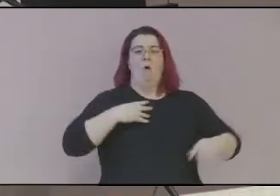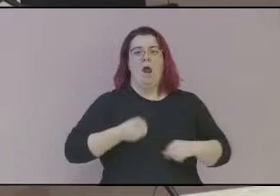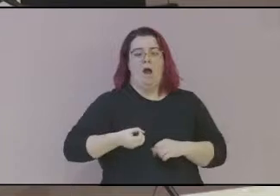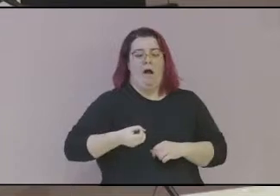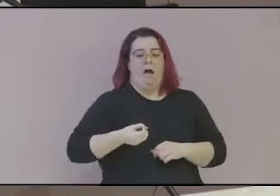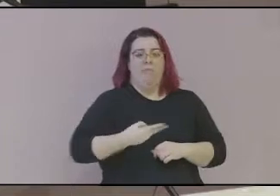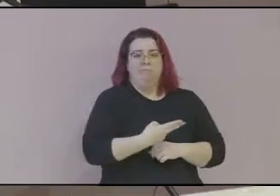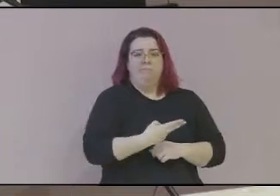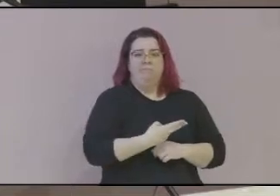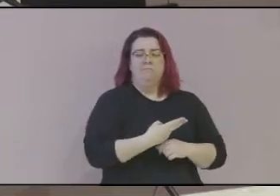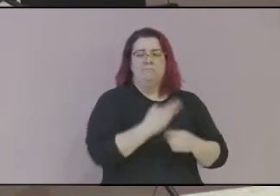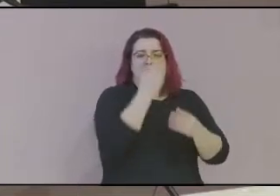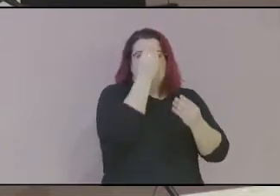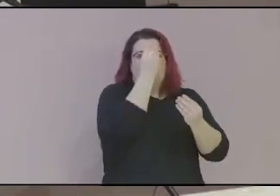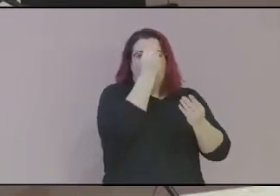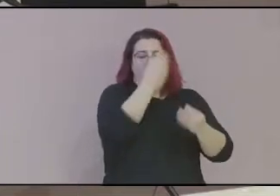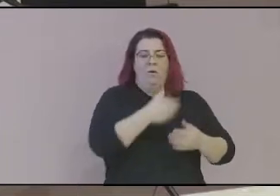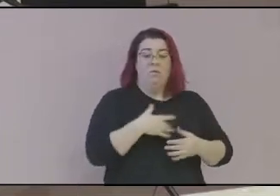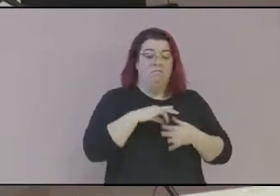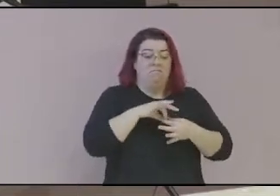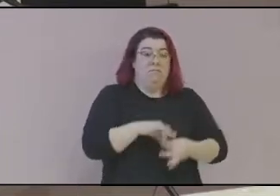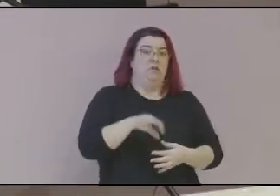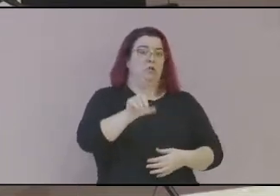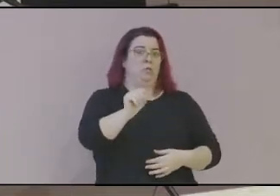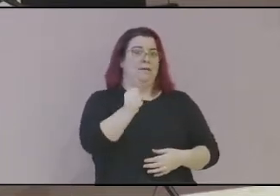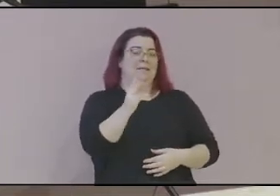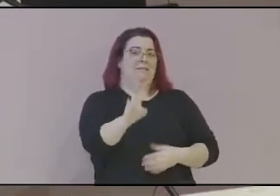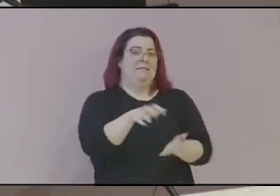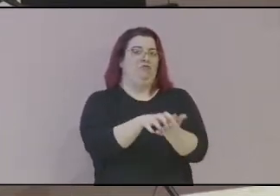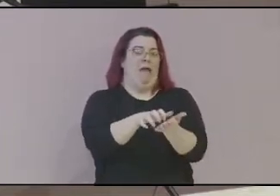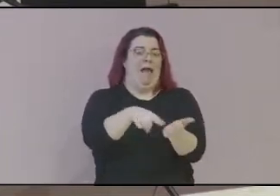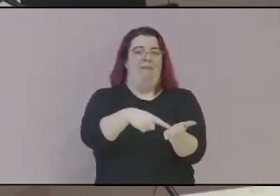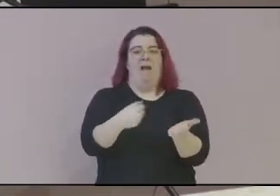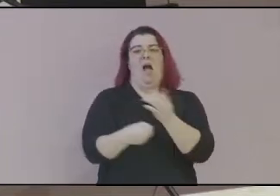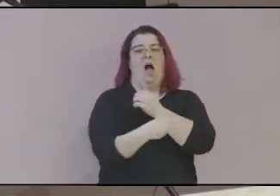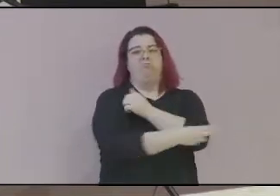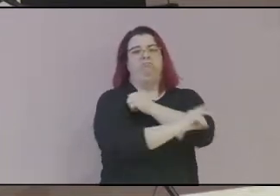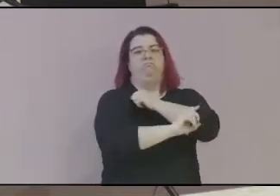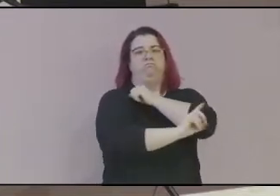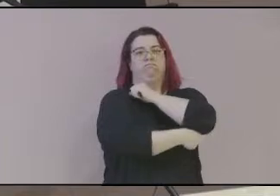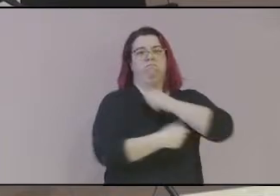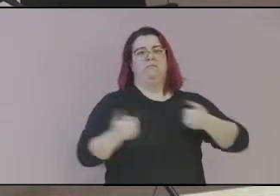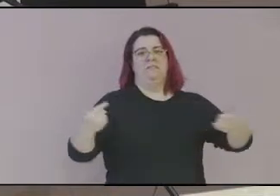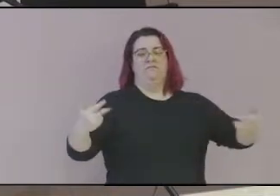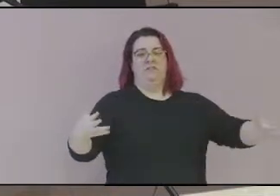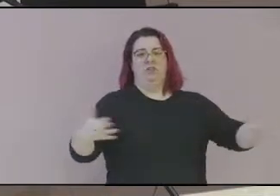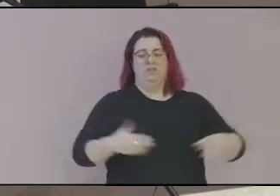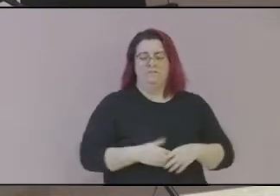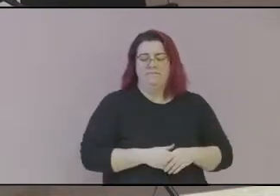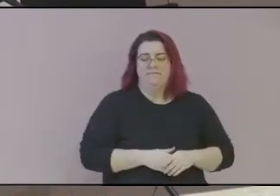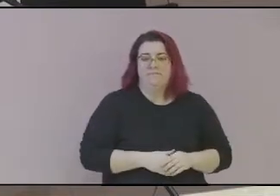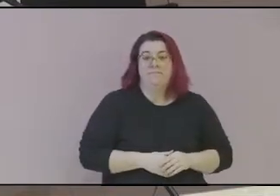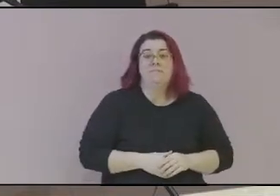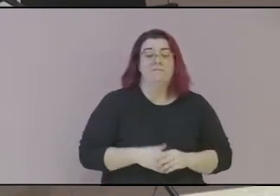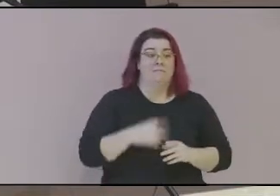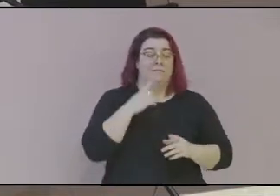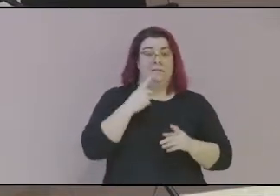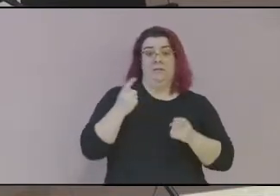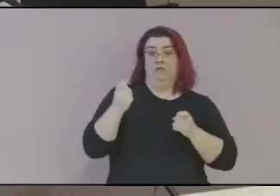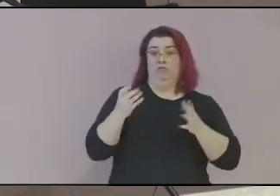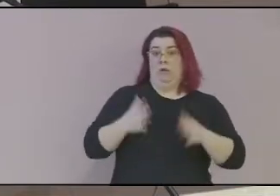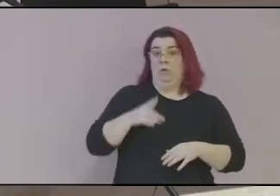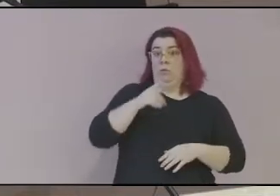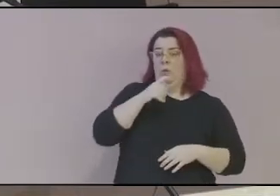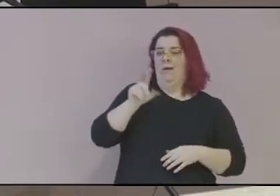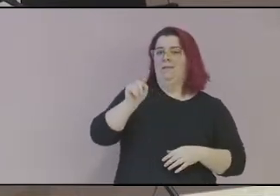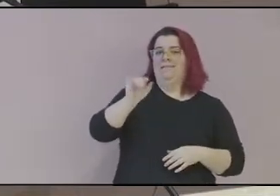to the 2007 draft when the task force was directed by Tia Powell. I think, but I don't have proof, that this